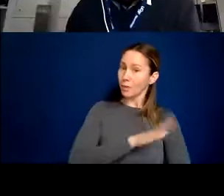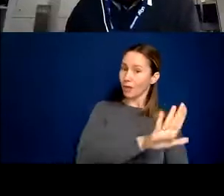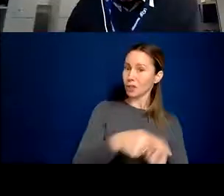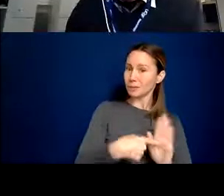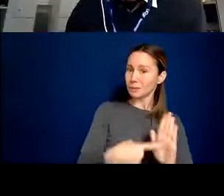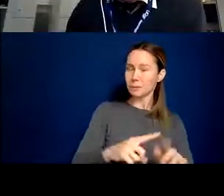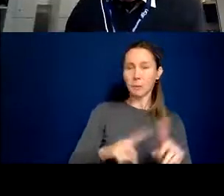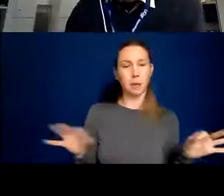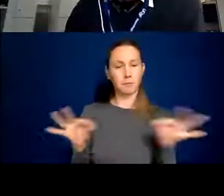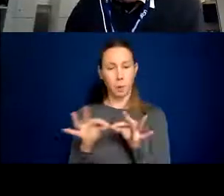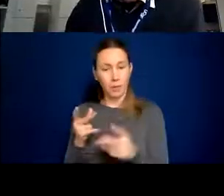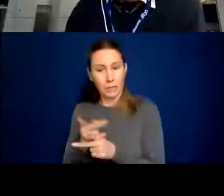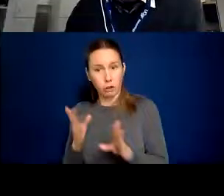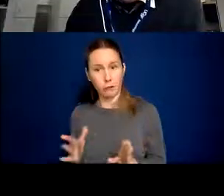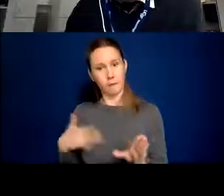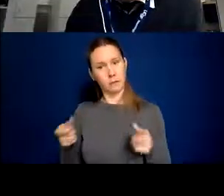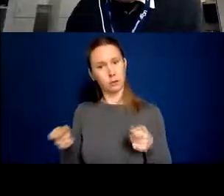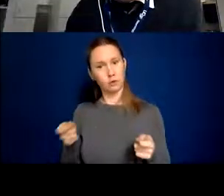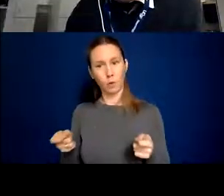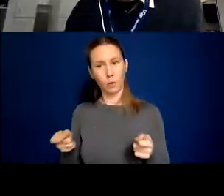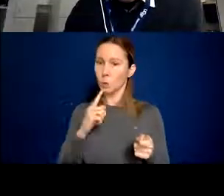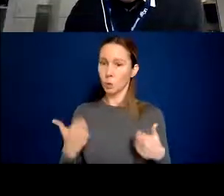caregiver feels in control, that makes a big difference sometimes.